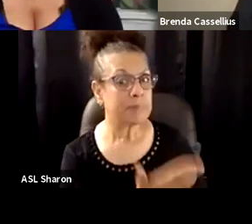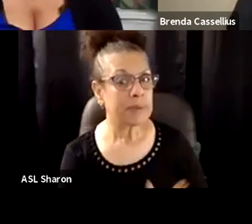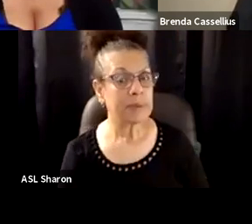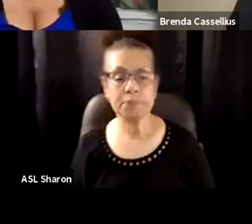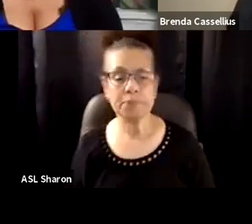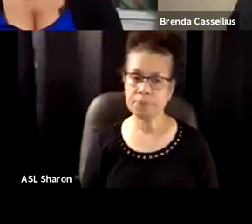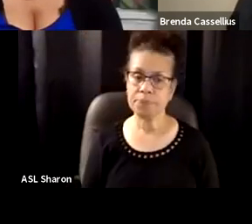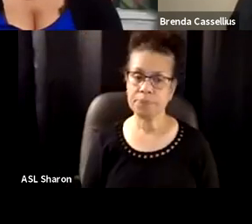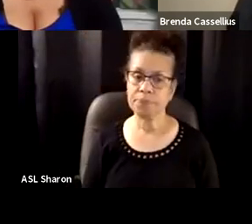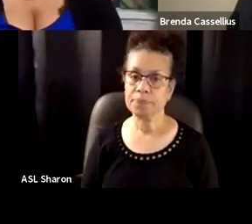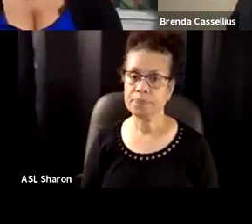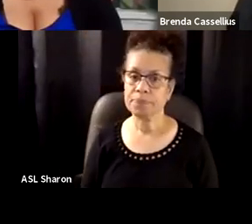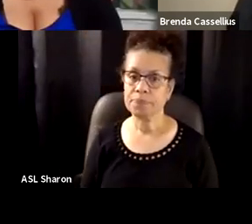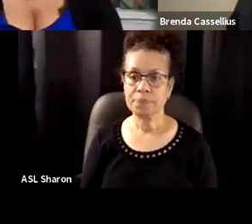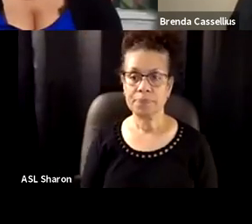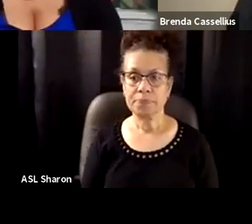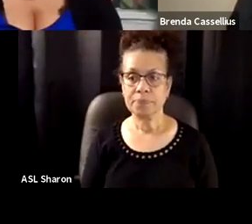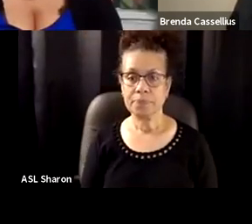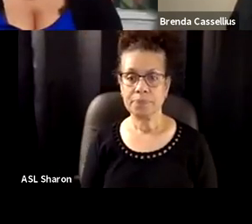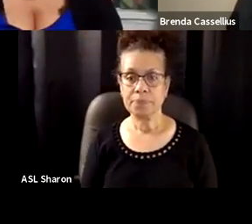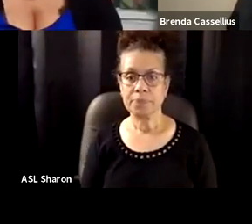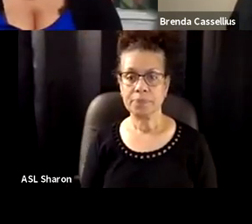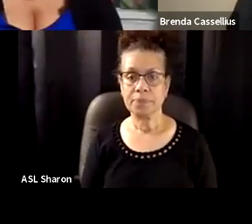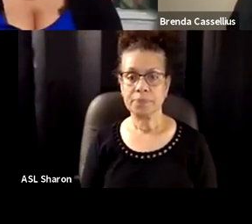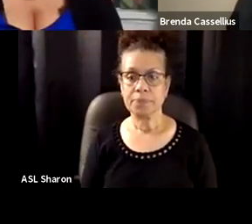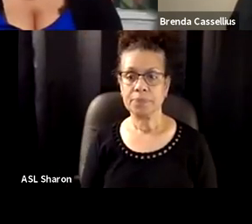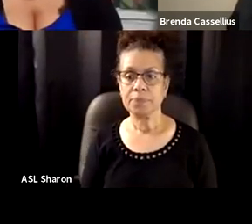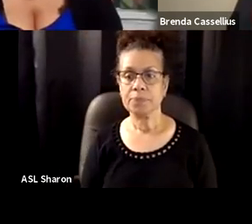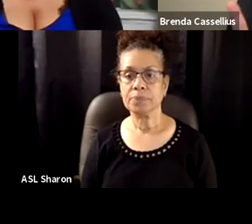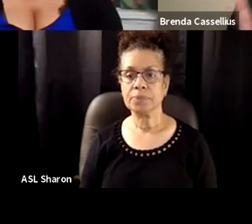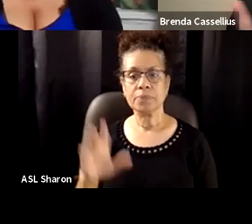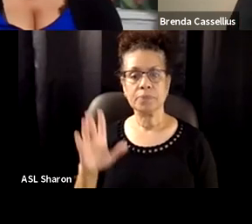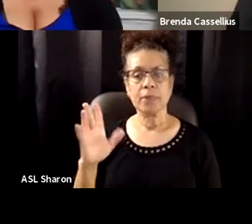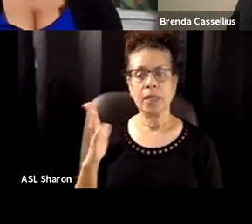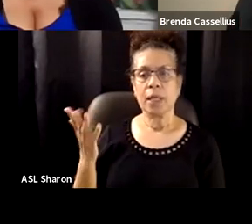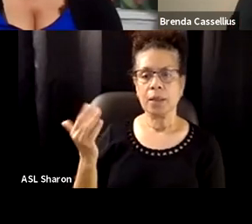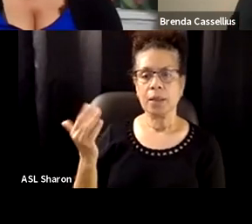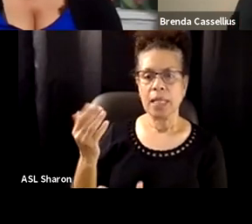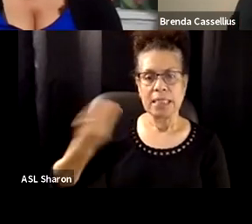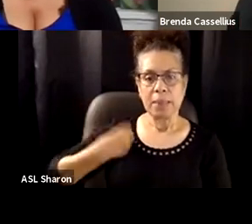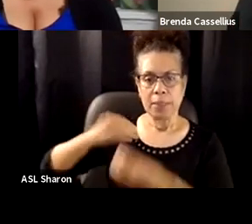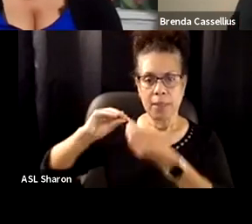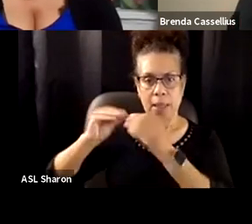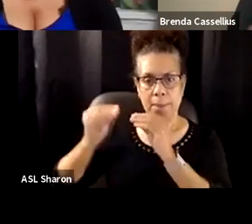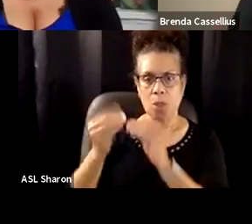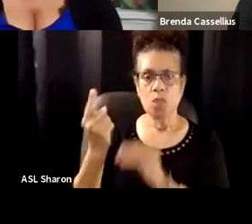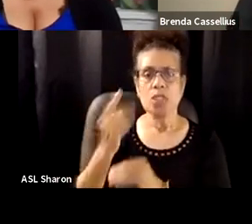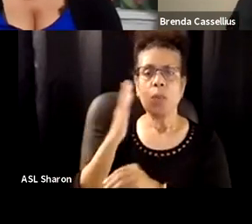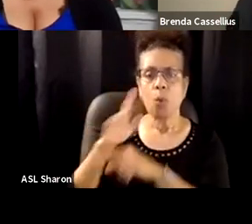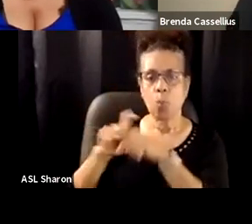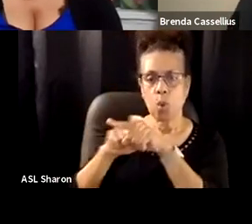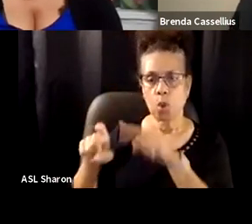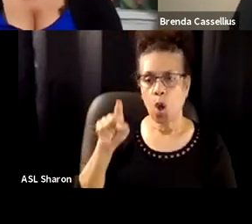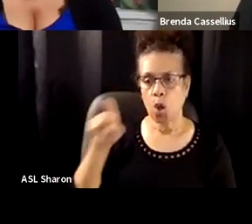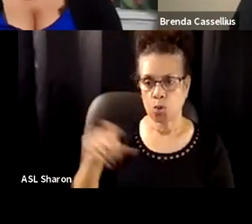gracias thank you um if we could get her number i'll have somebody give her a call from our